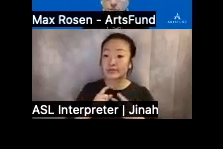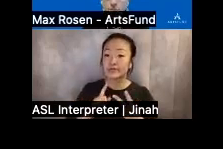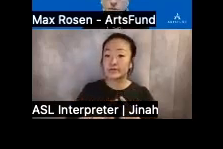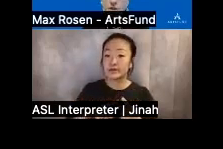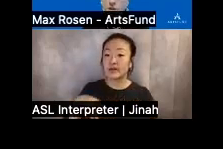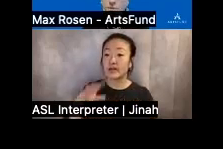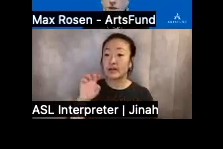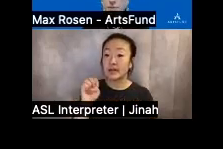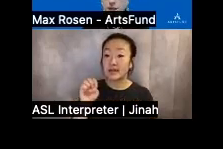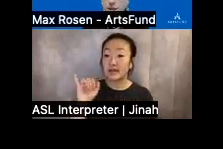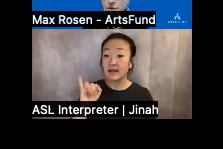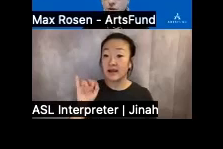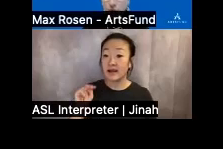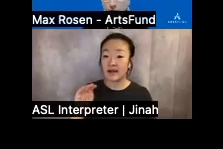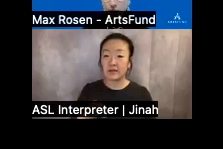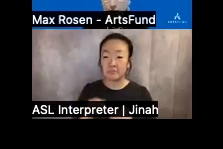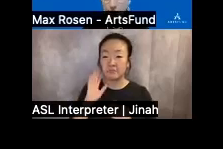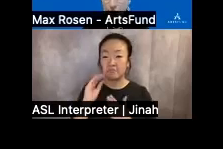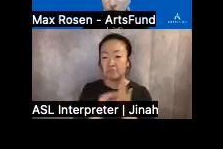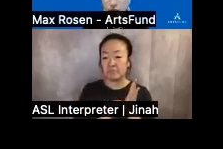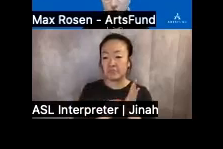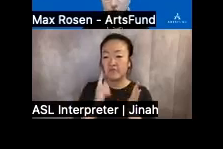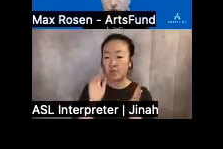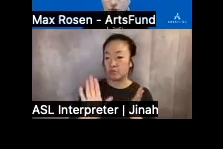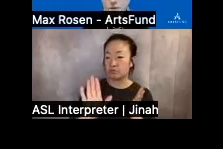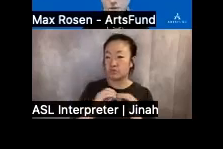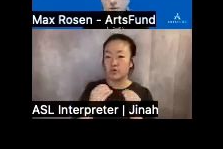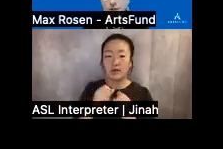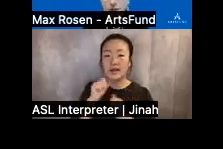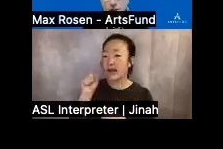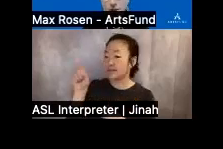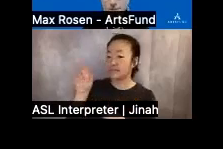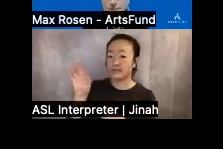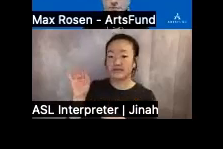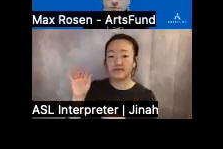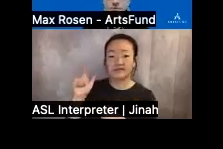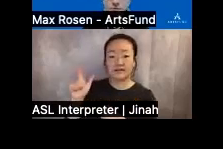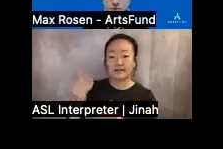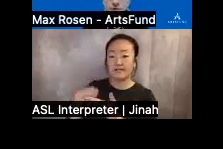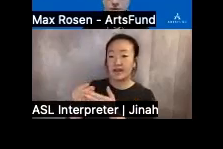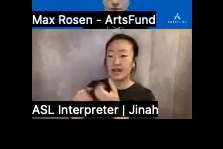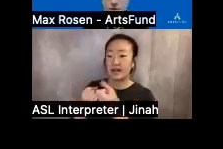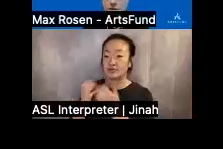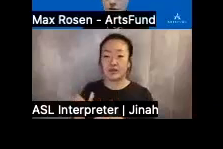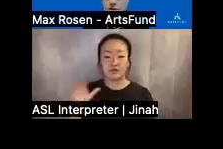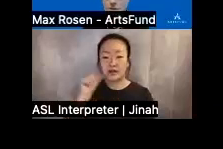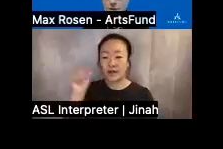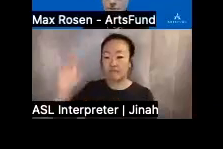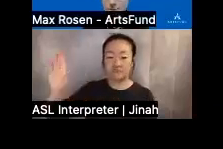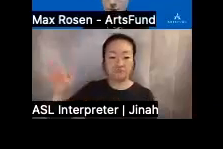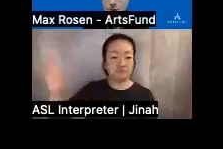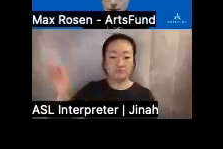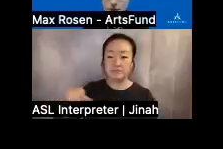number. This should be completed for your organization, not your fiscal sponsor's organization. I'll scroll a